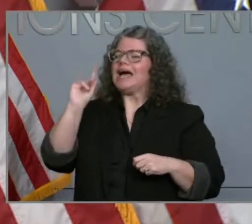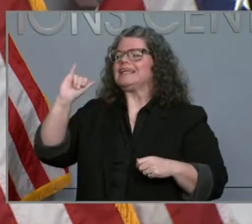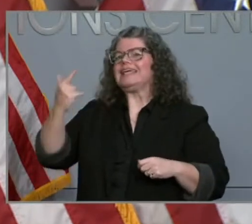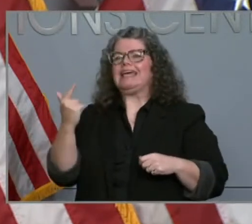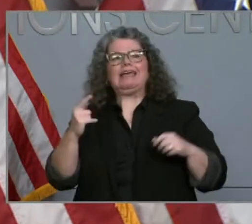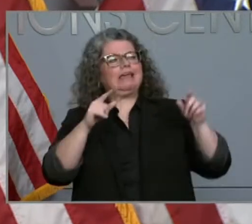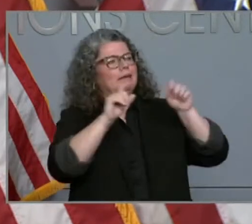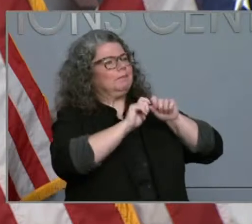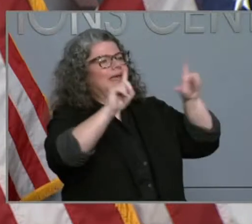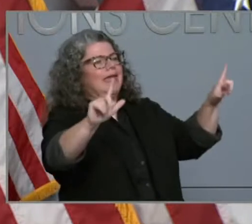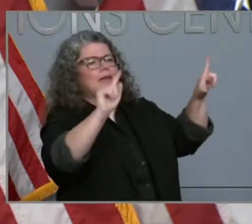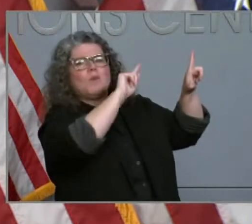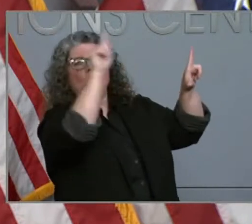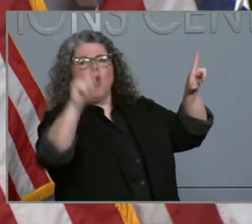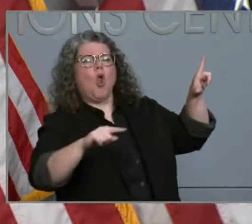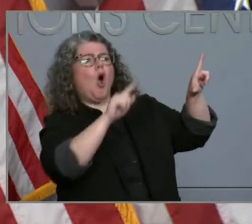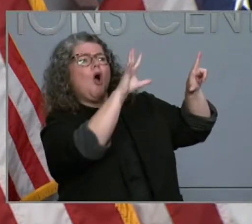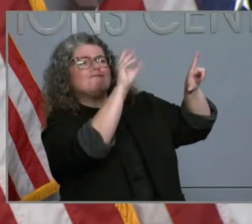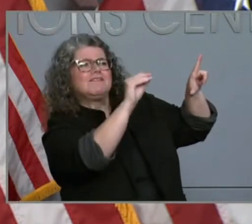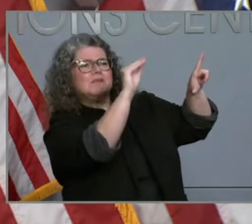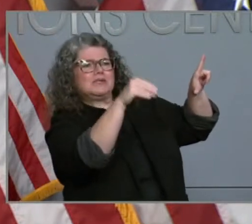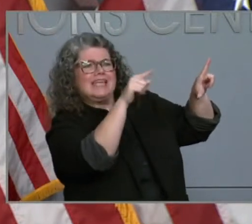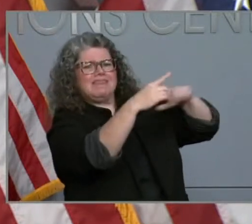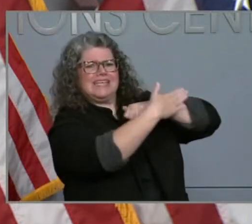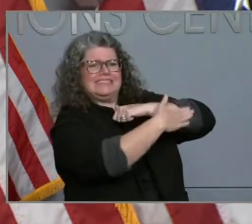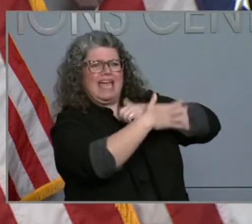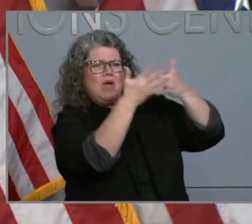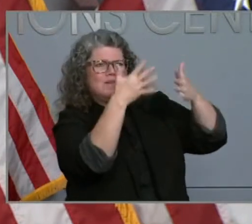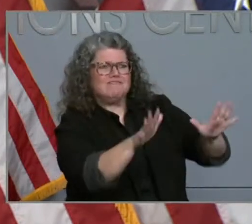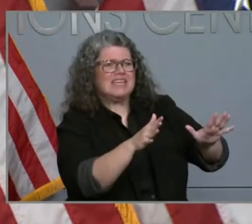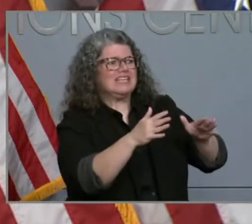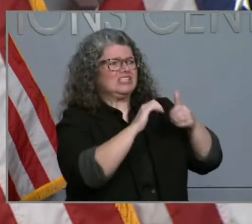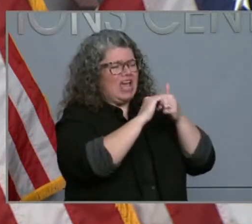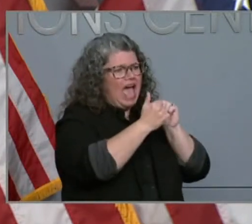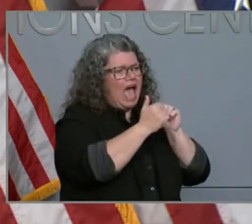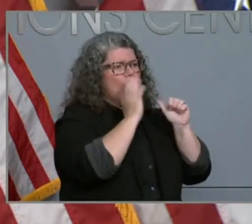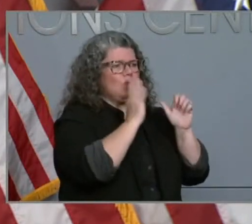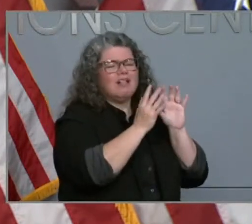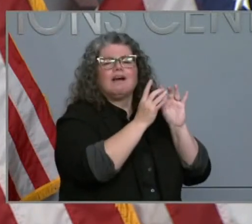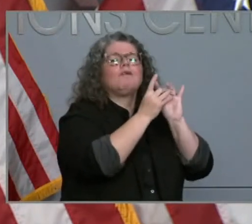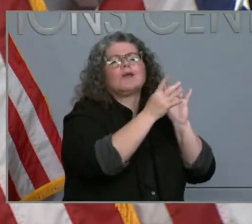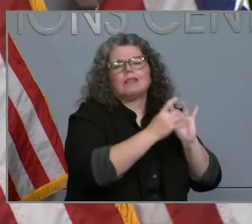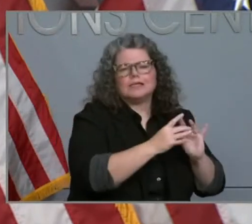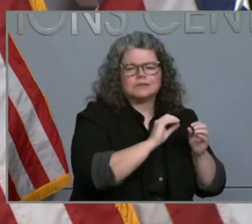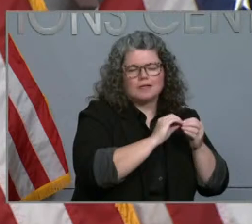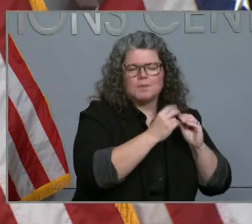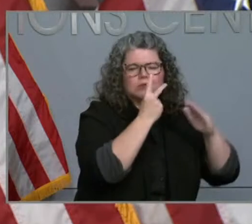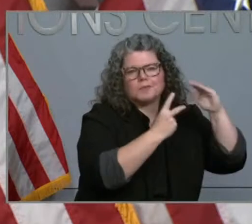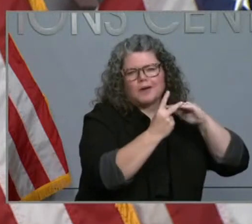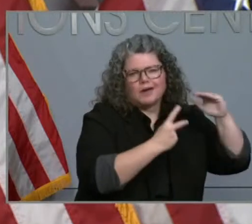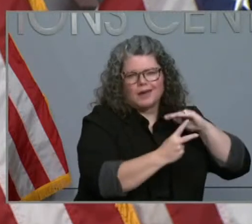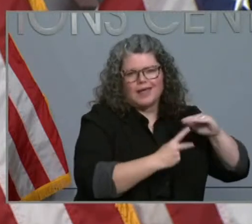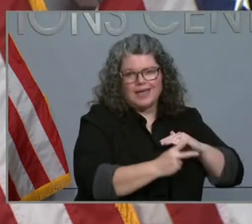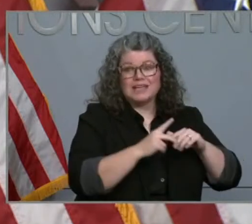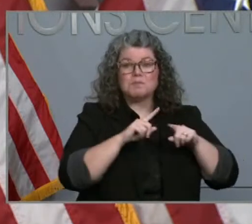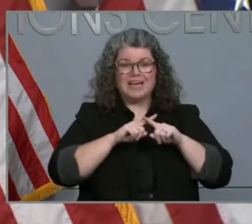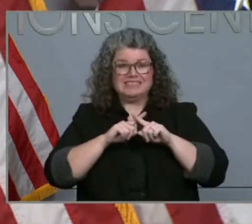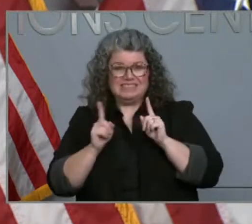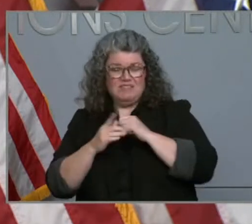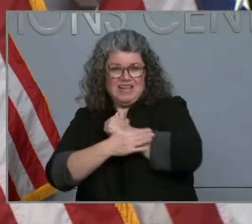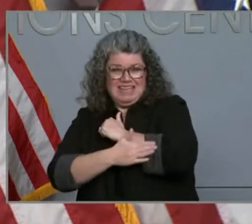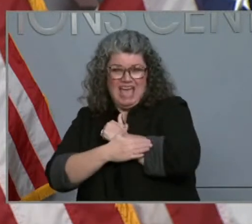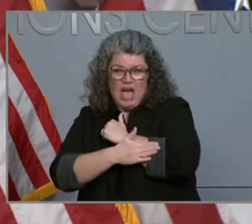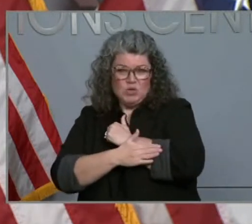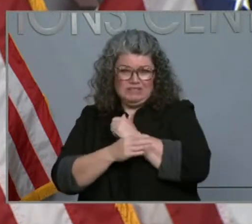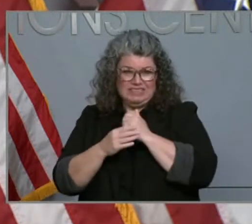a board saying, oh, we got 50% of this county in, but how will the rest of these break? And sometimes different precincts and counties take longer